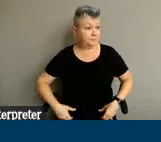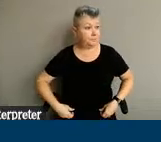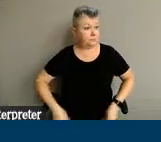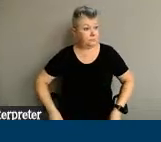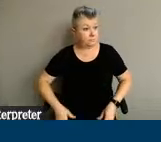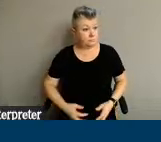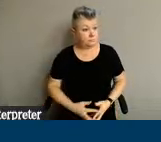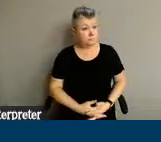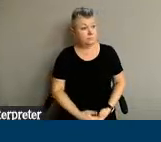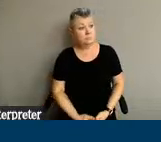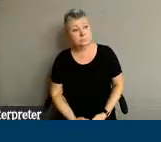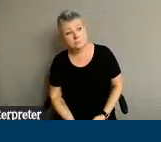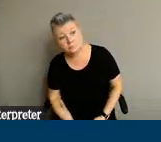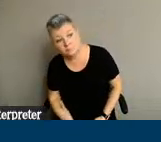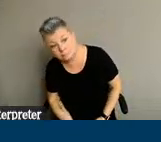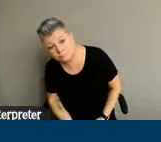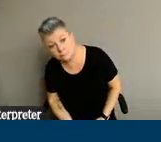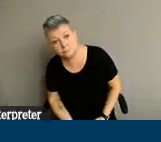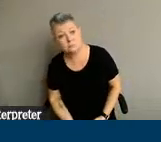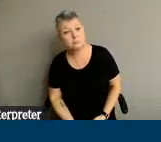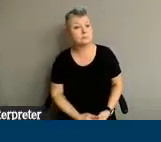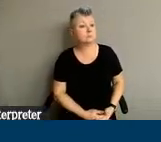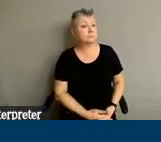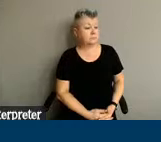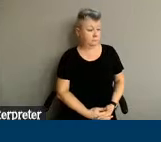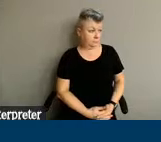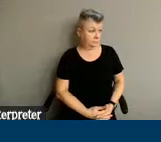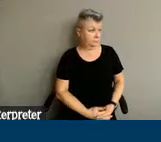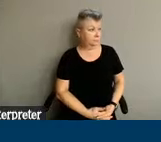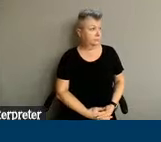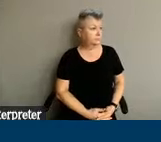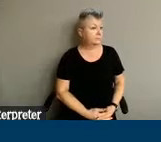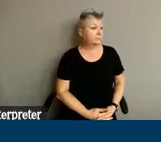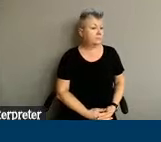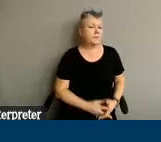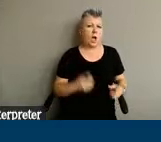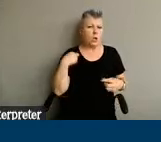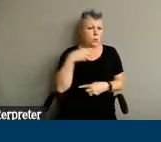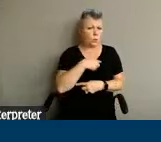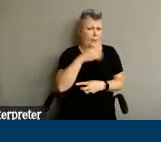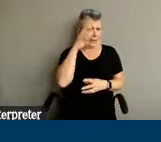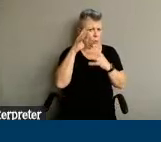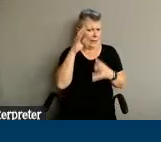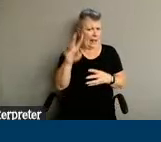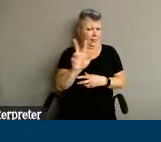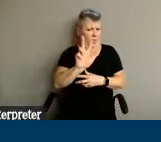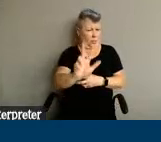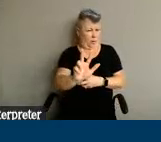Do we come up with those 3 as a group? Nope, Or on our- individually. Okay.